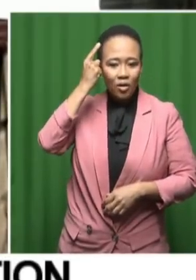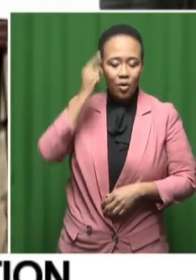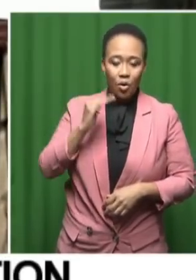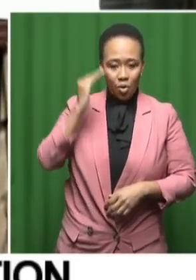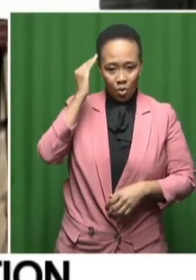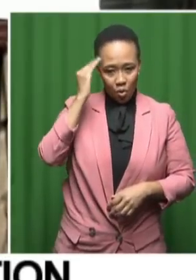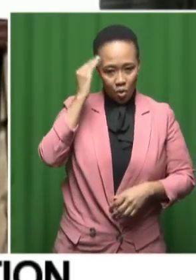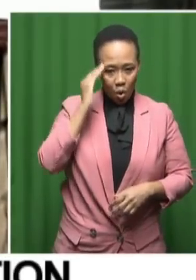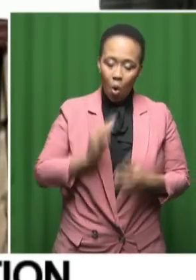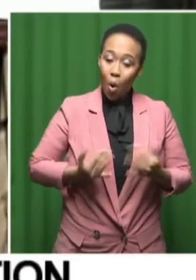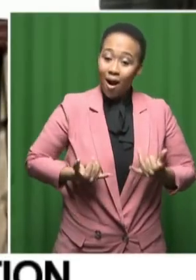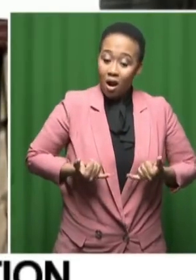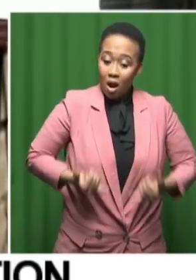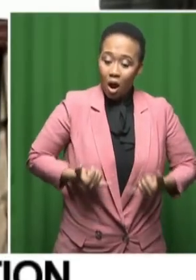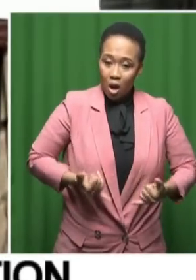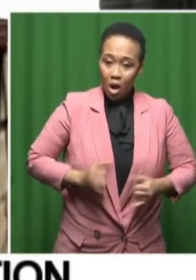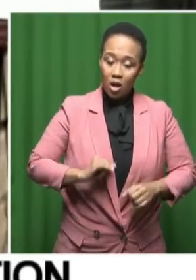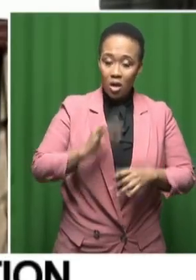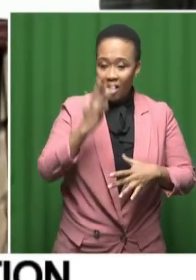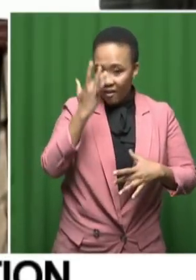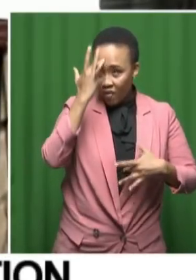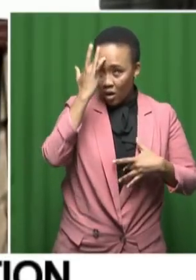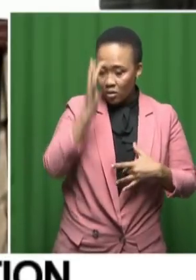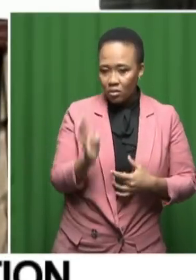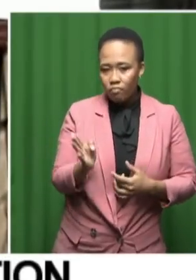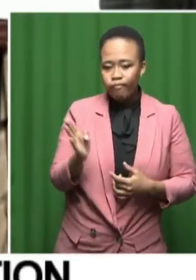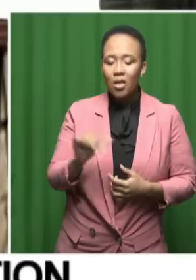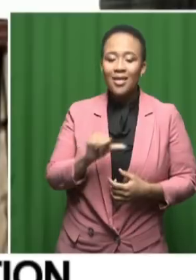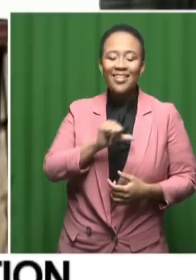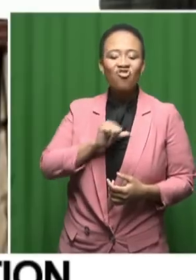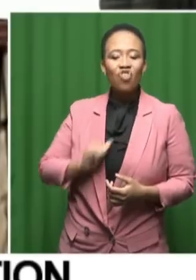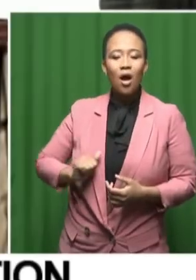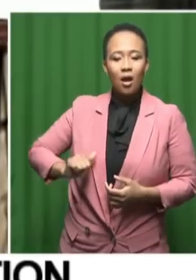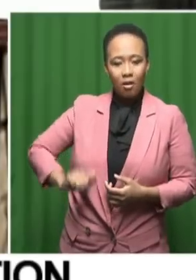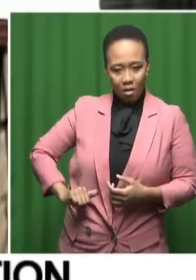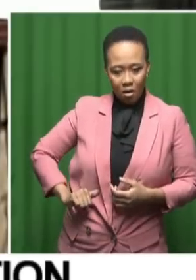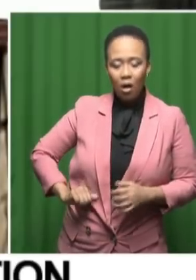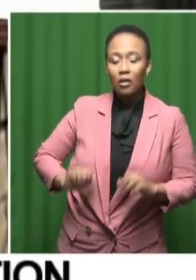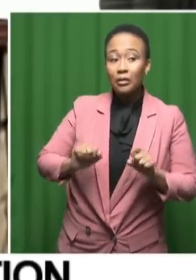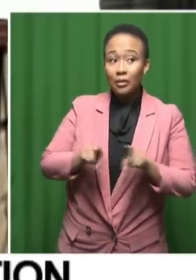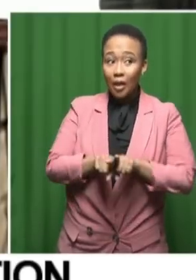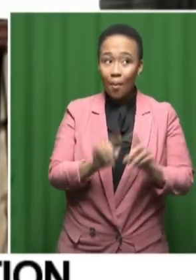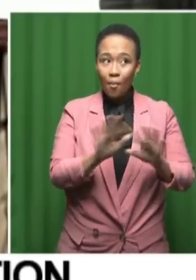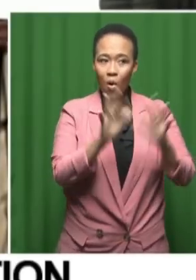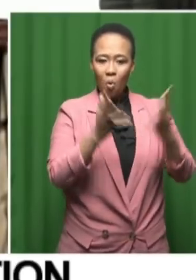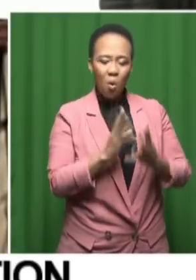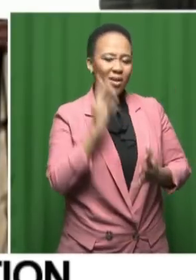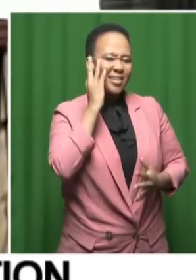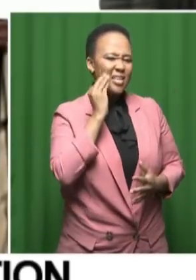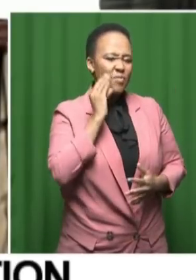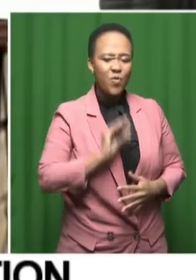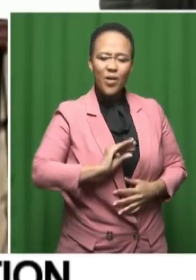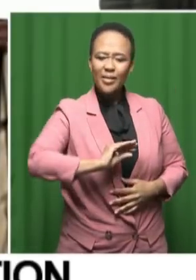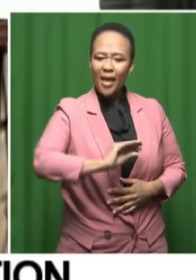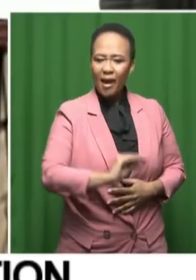current variants in China are what the world has already experienced. And that gives a lot